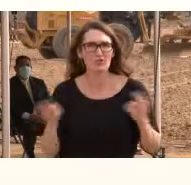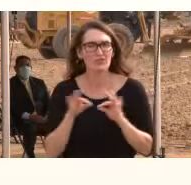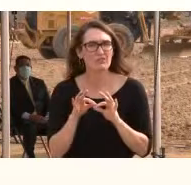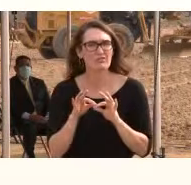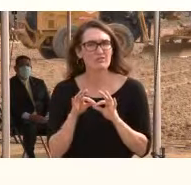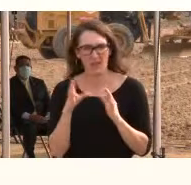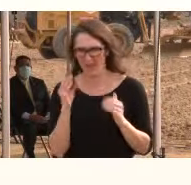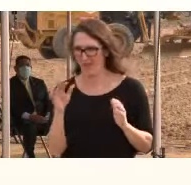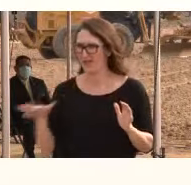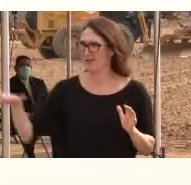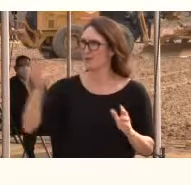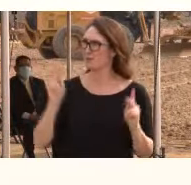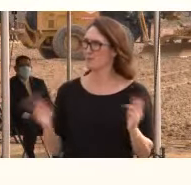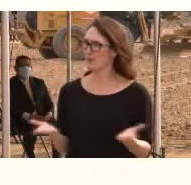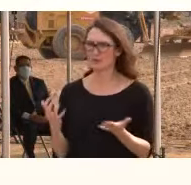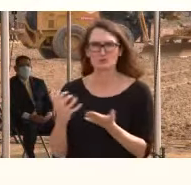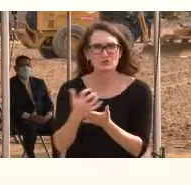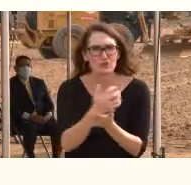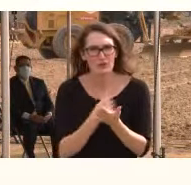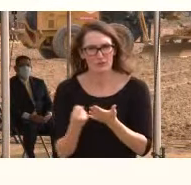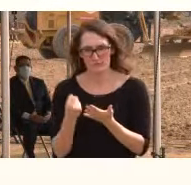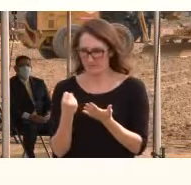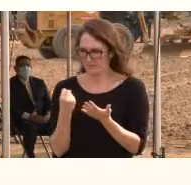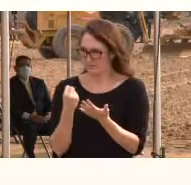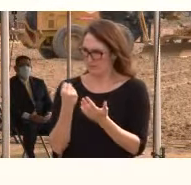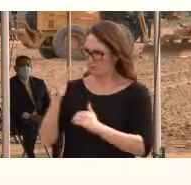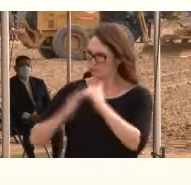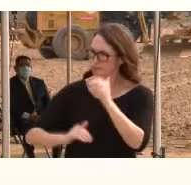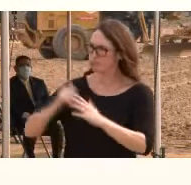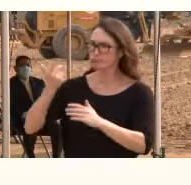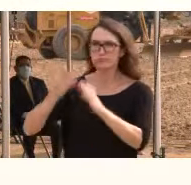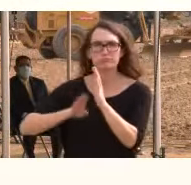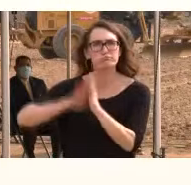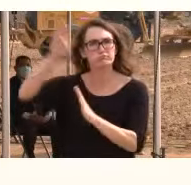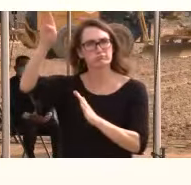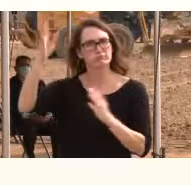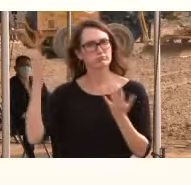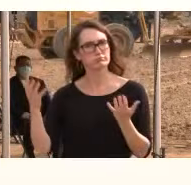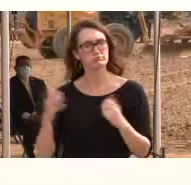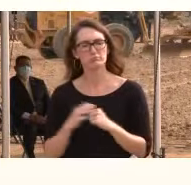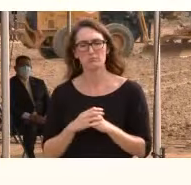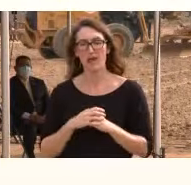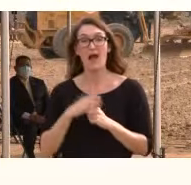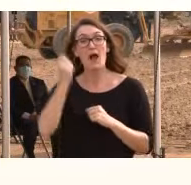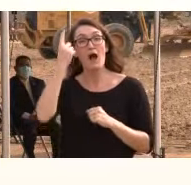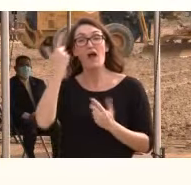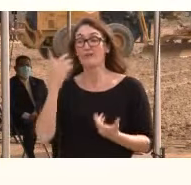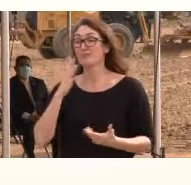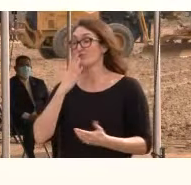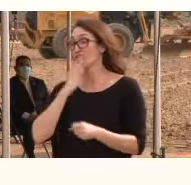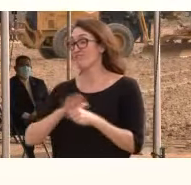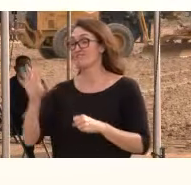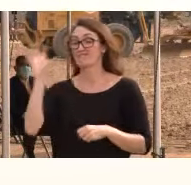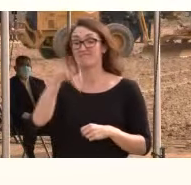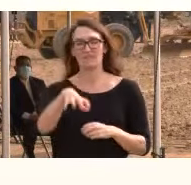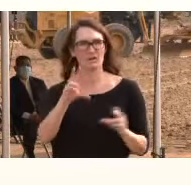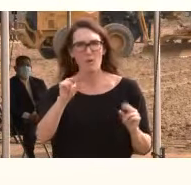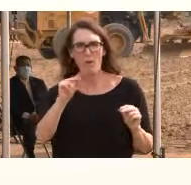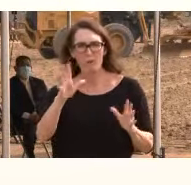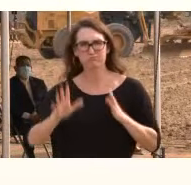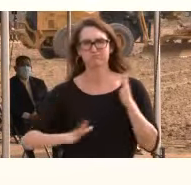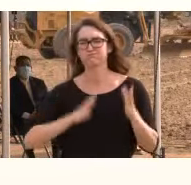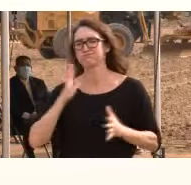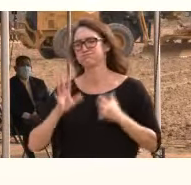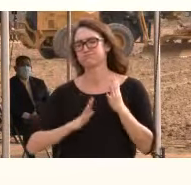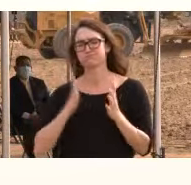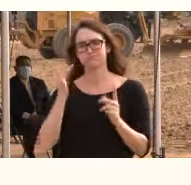and deserving of this community to get a state-of-the-art college campus. I told